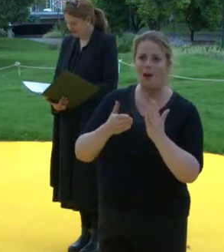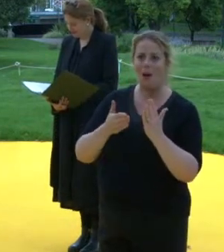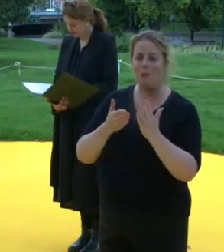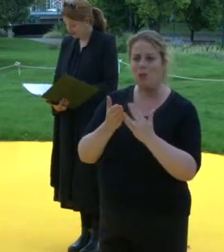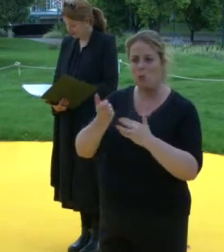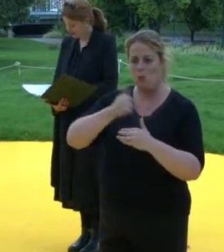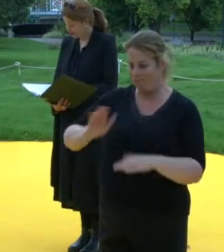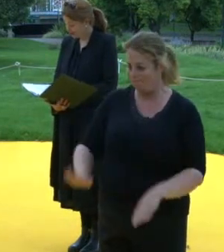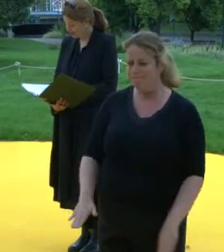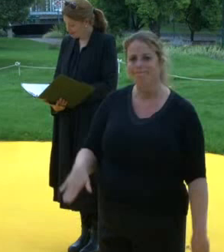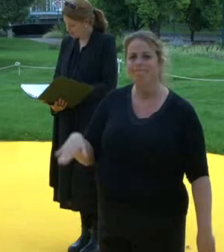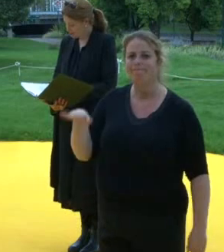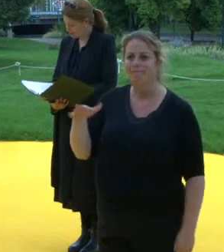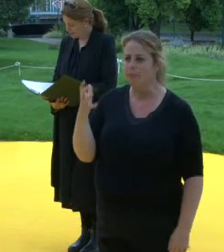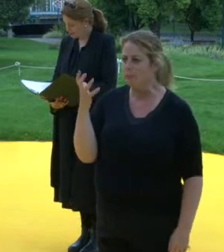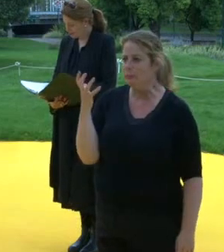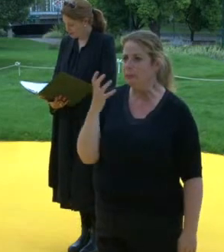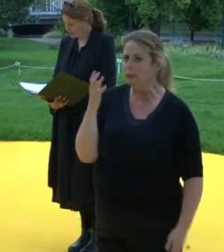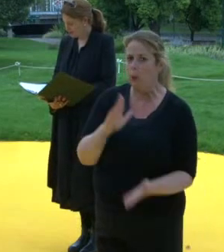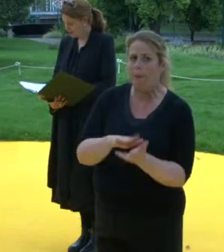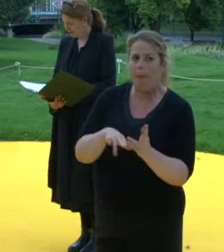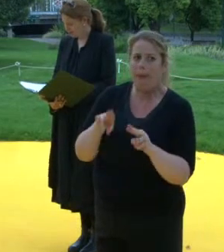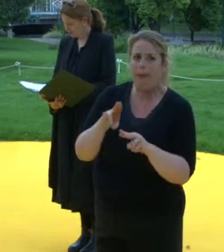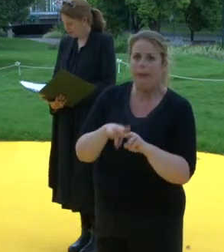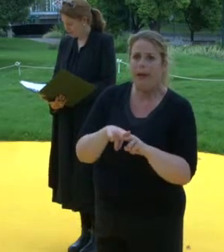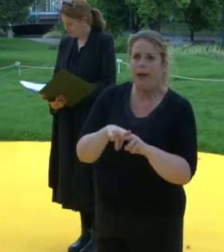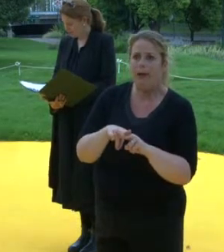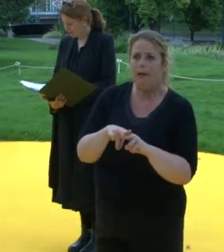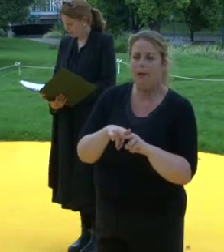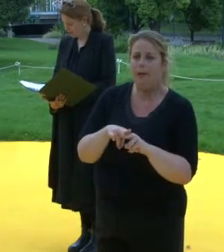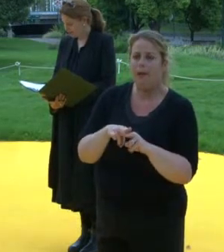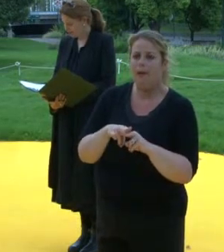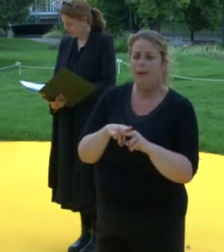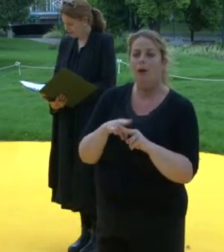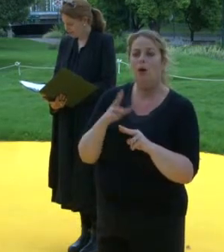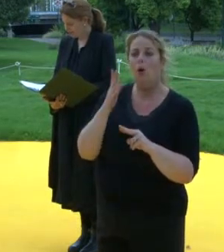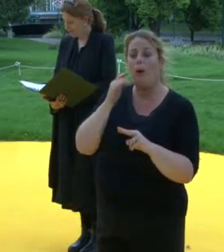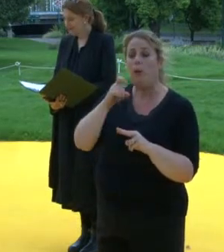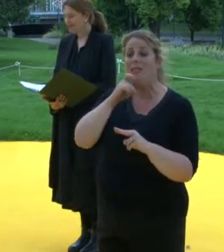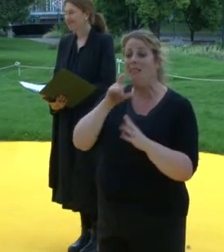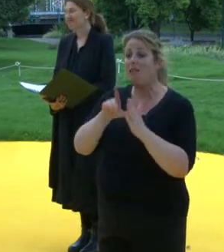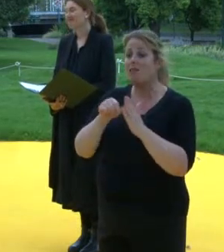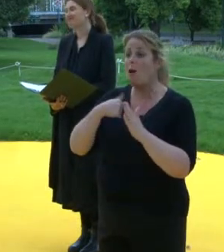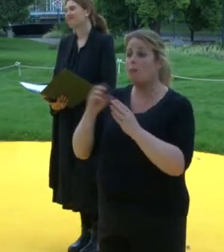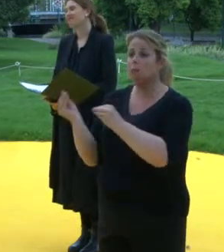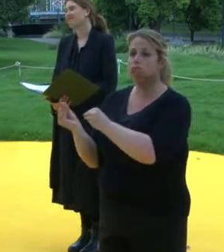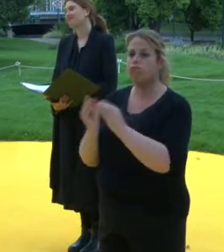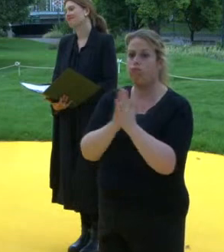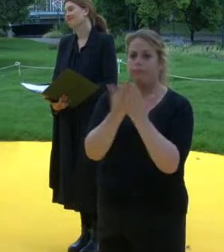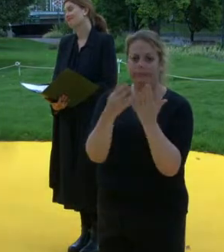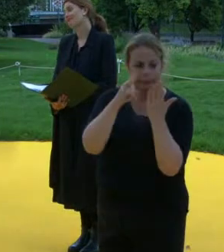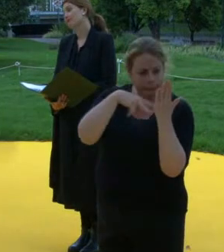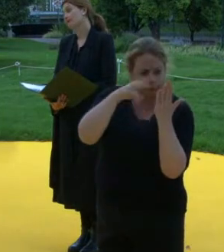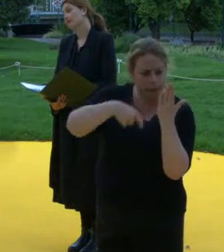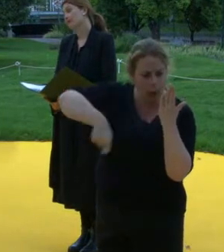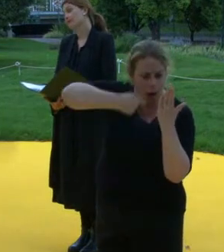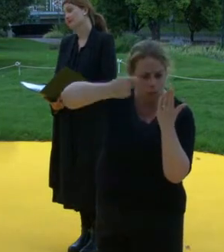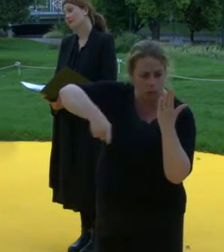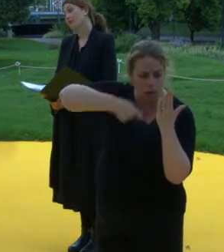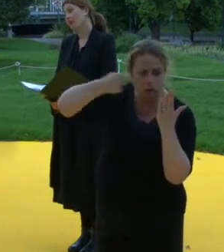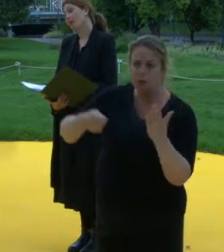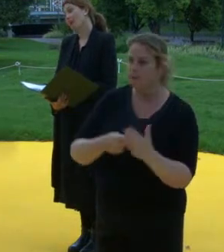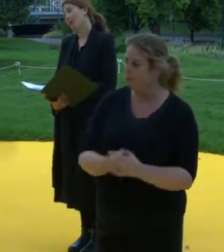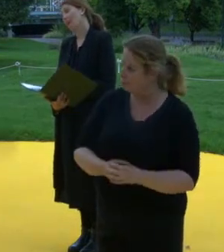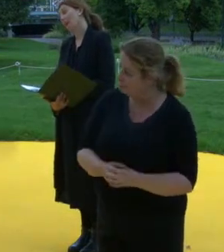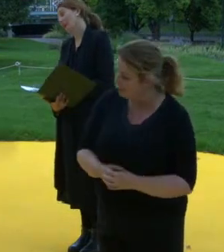my childhood. I'm really sorry, Mum and Dad, for all of the books I brought to the dinner table, because I'm presenting a speech,